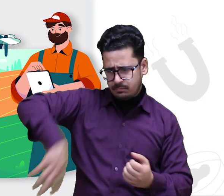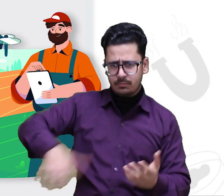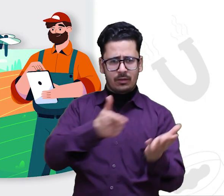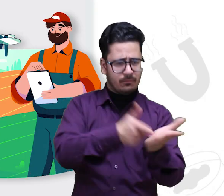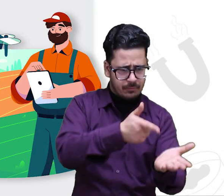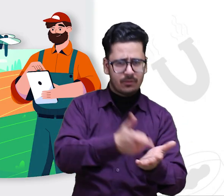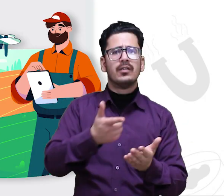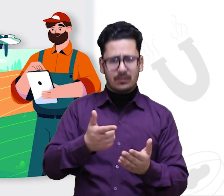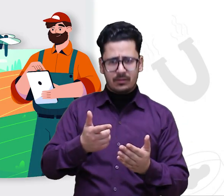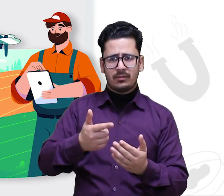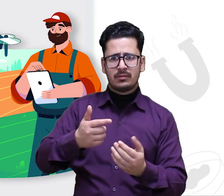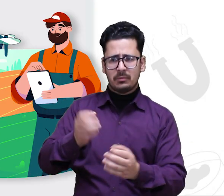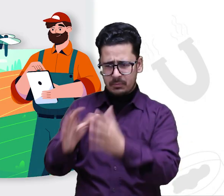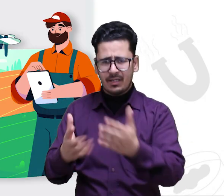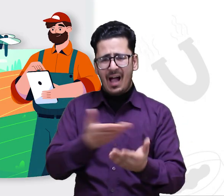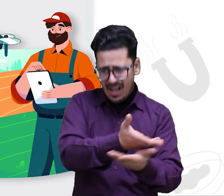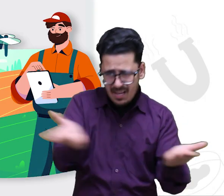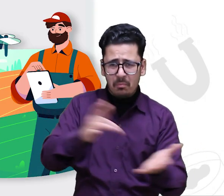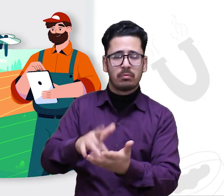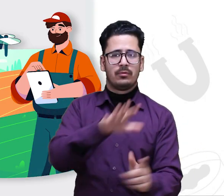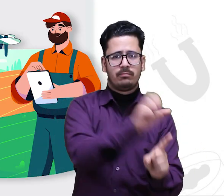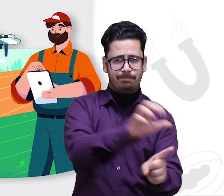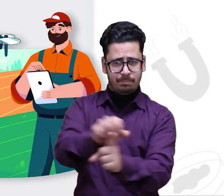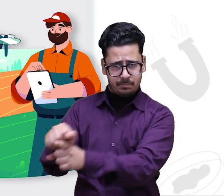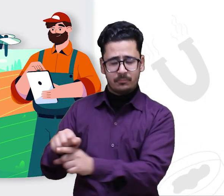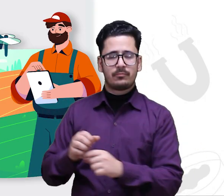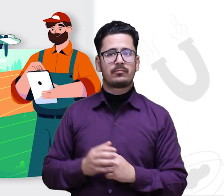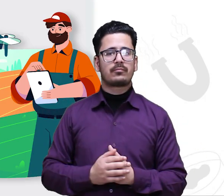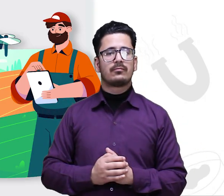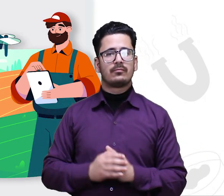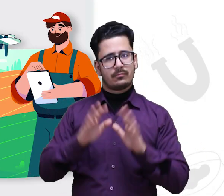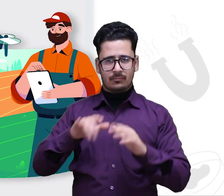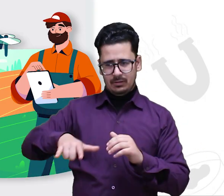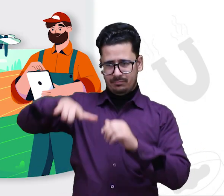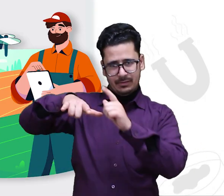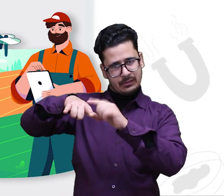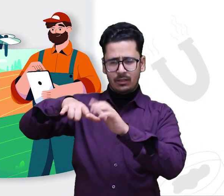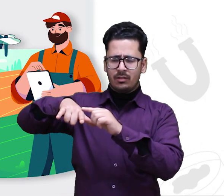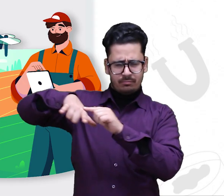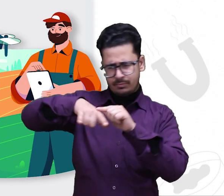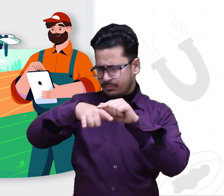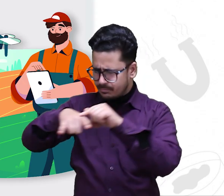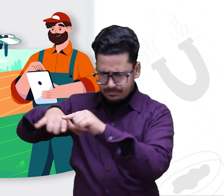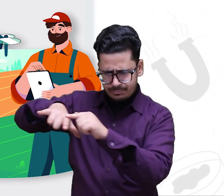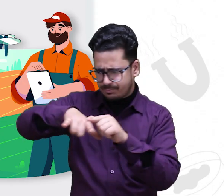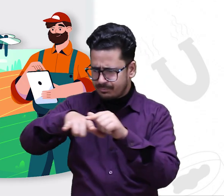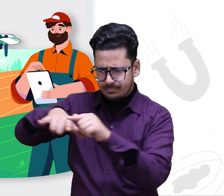They are also useful for identifying the exact source of